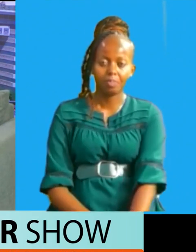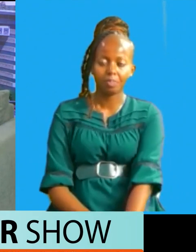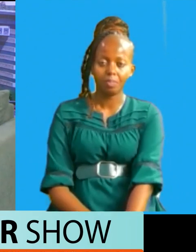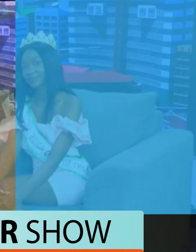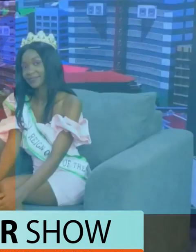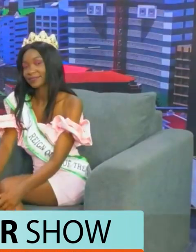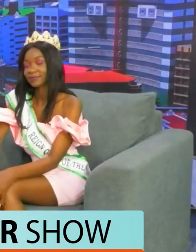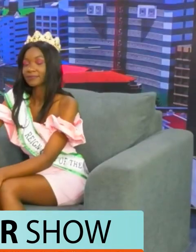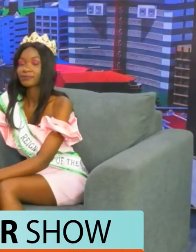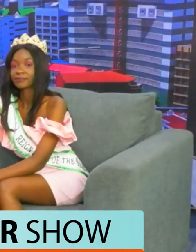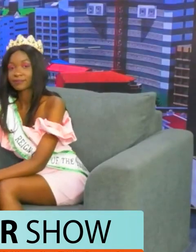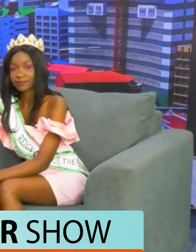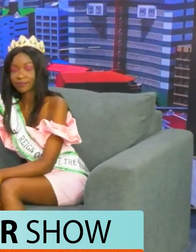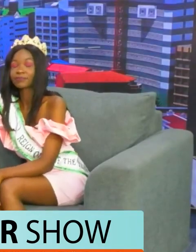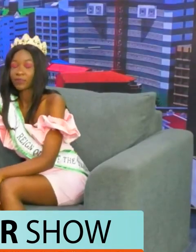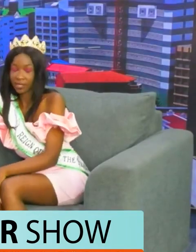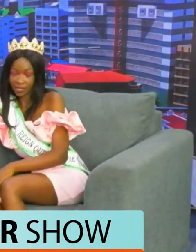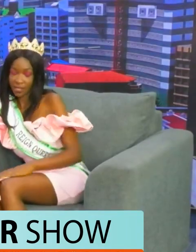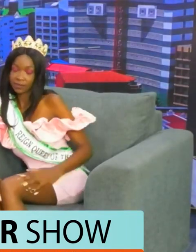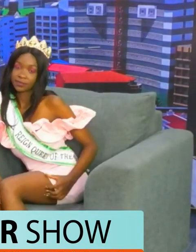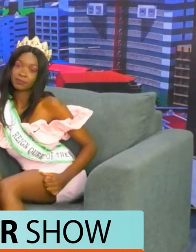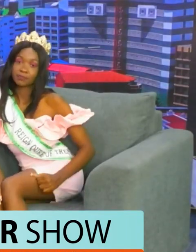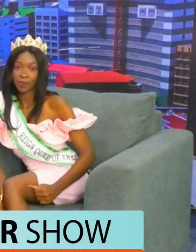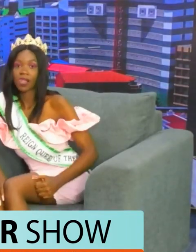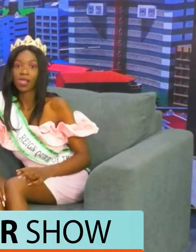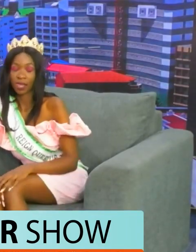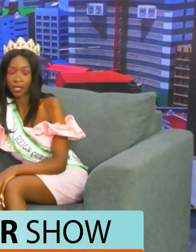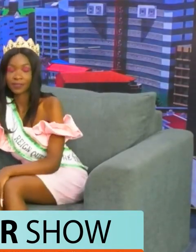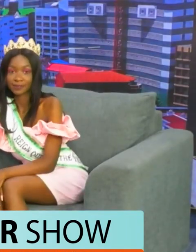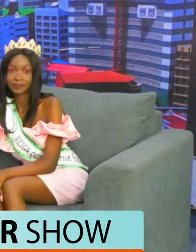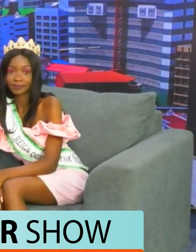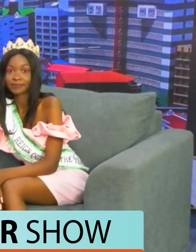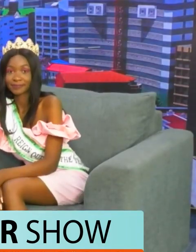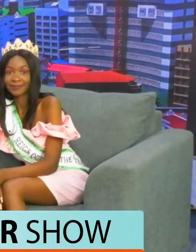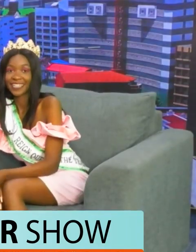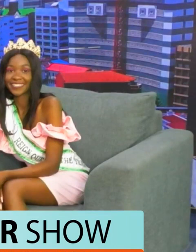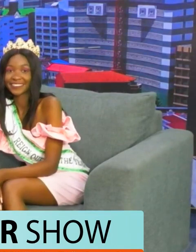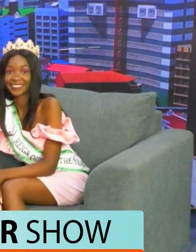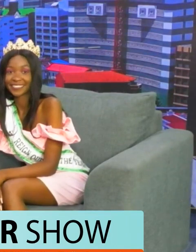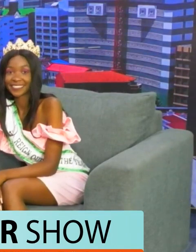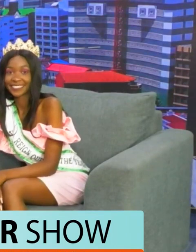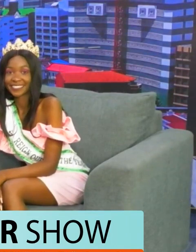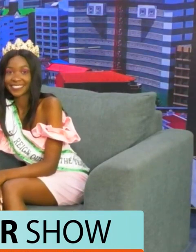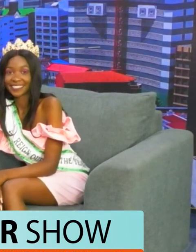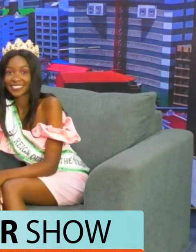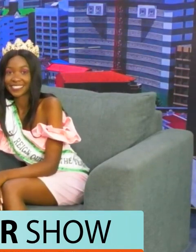That is very good, and trees are very helpful. Yes. And matching it with your beauty, that is very beautiful. Yeah.